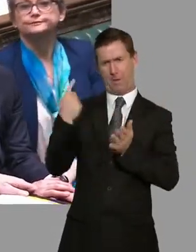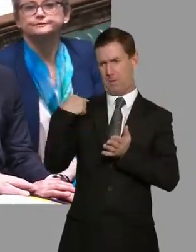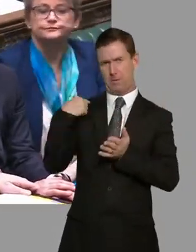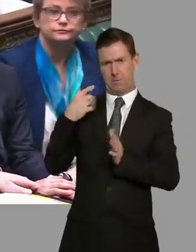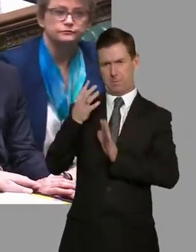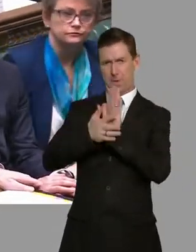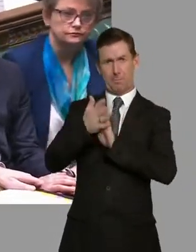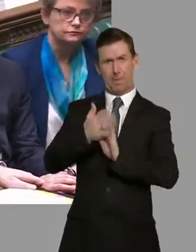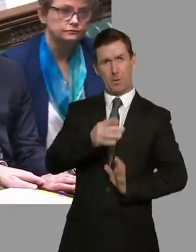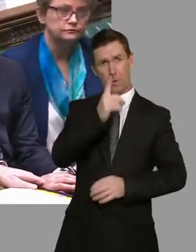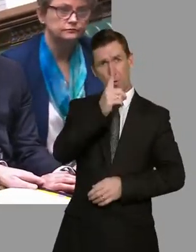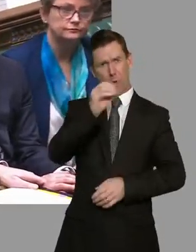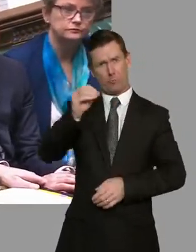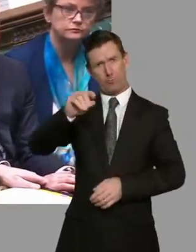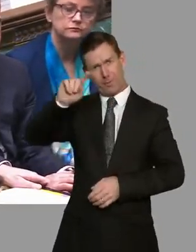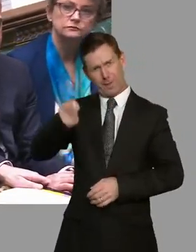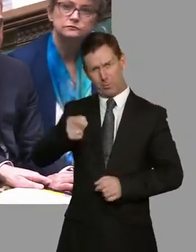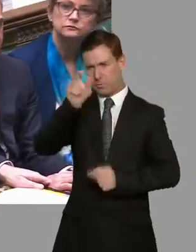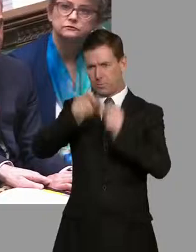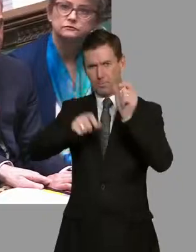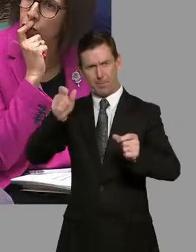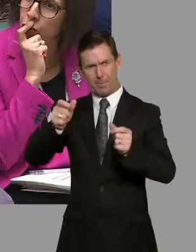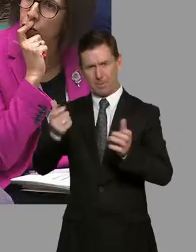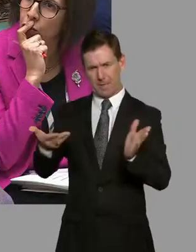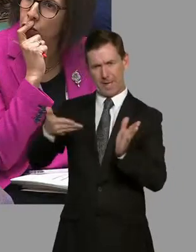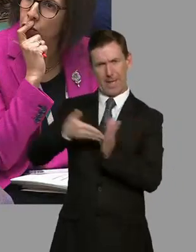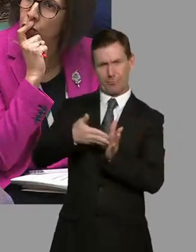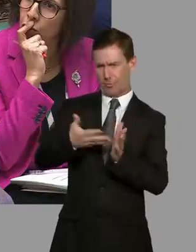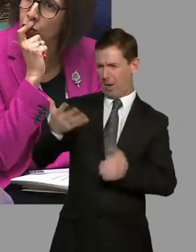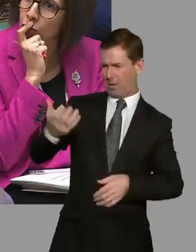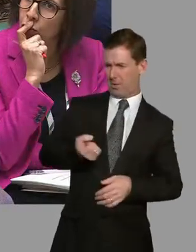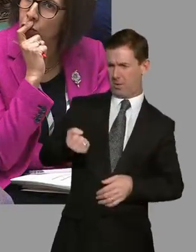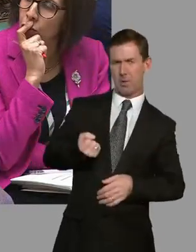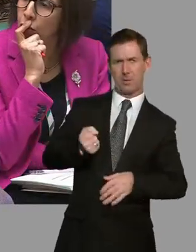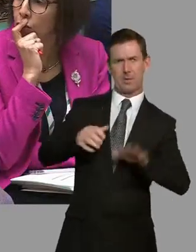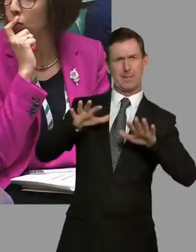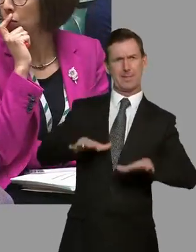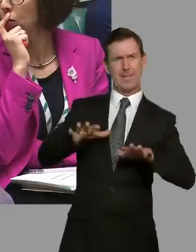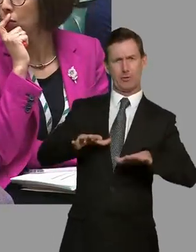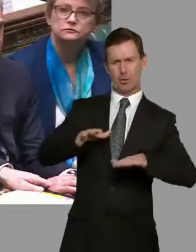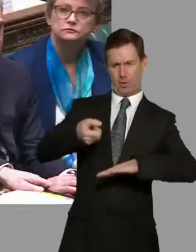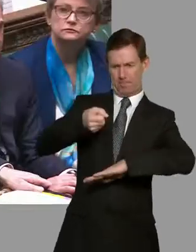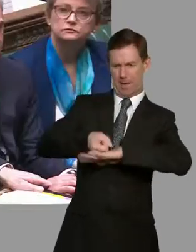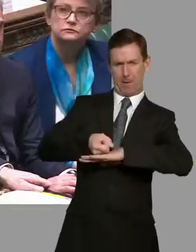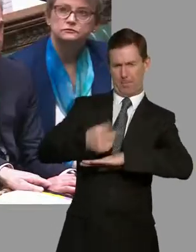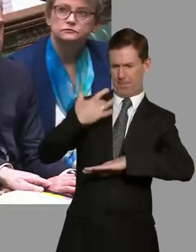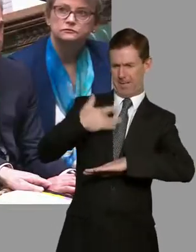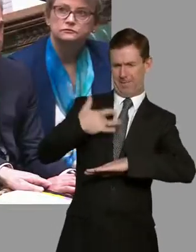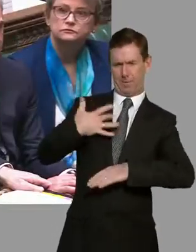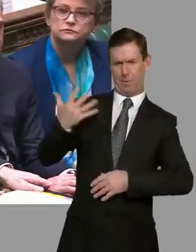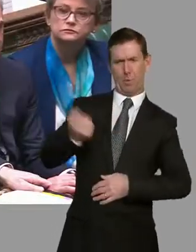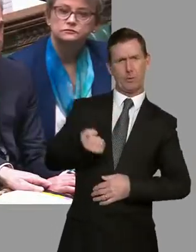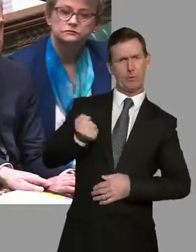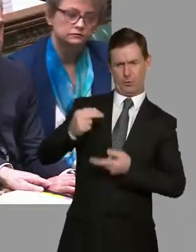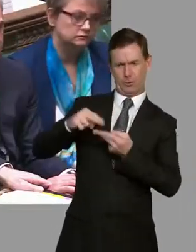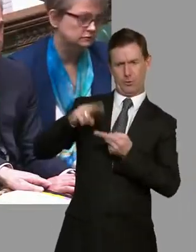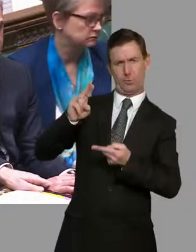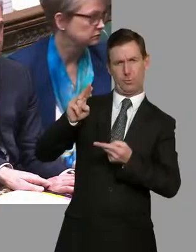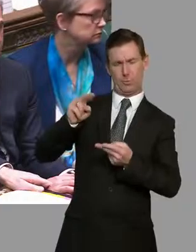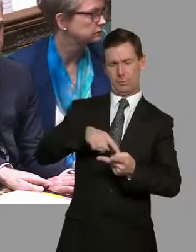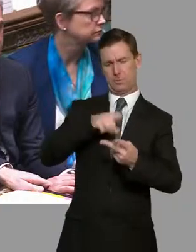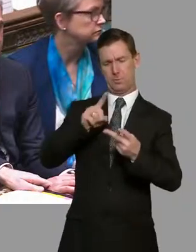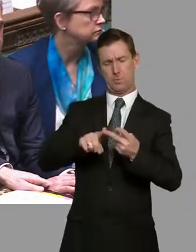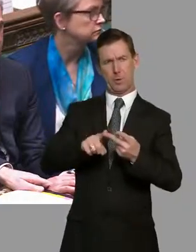increases from the national minimum and living wage each year. An estimated 3.2 million people in Scotland will benefit from the extension